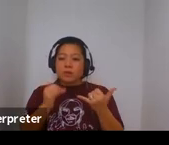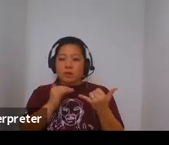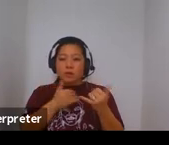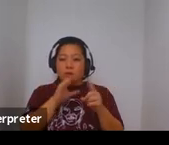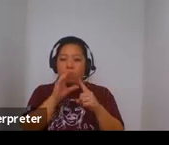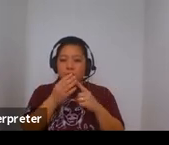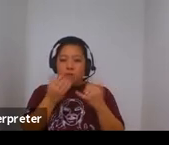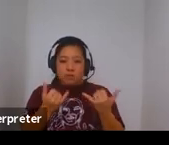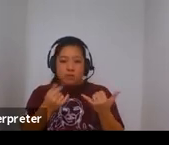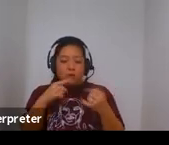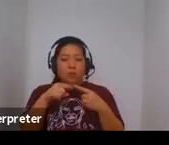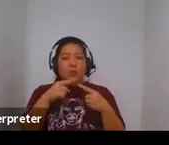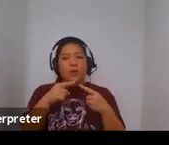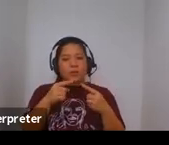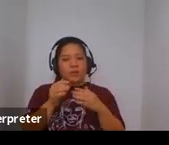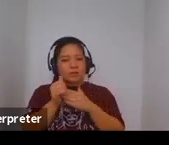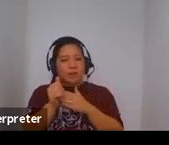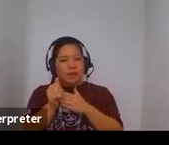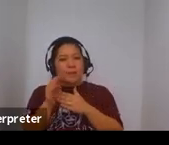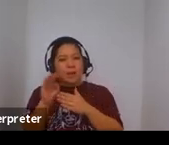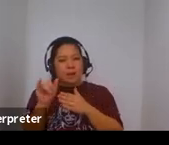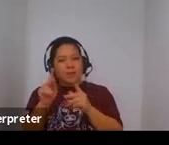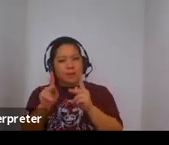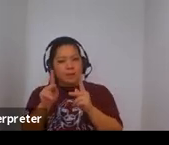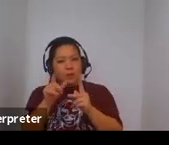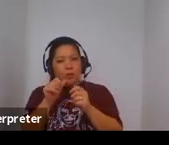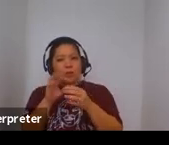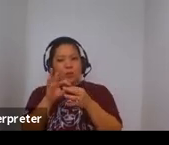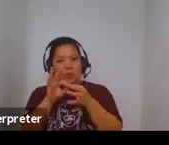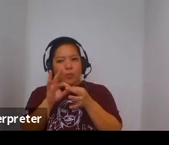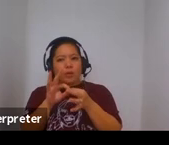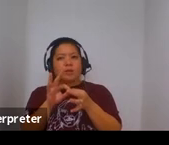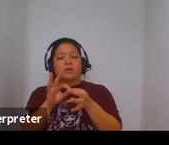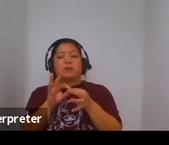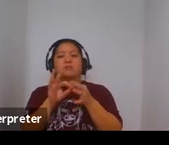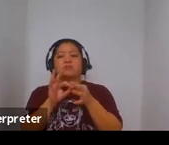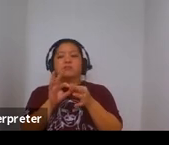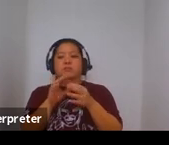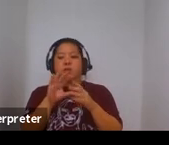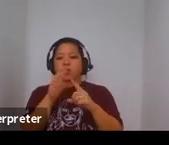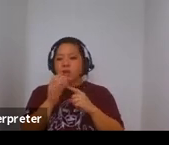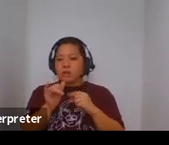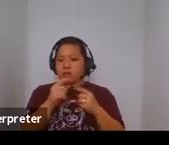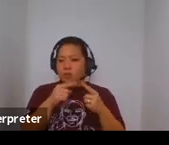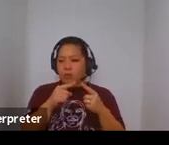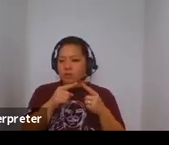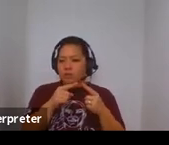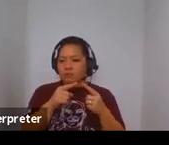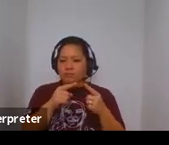culture, and when it's led by people that are within the culture, I think that's when it's